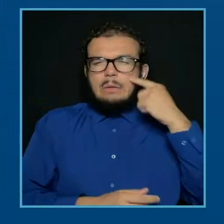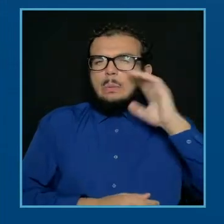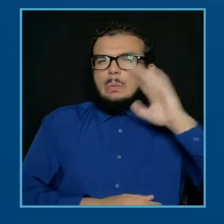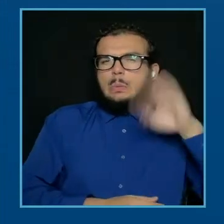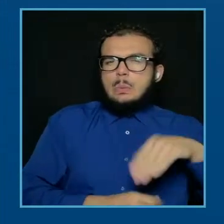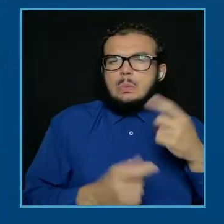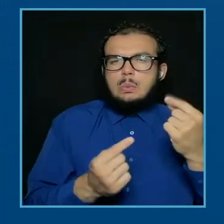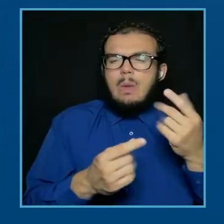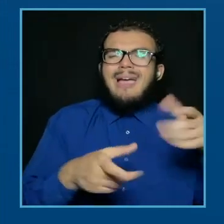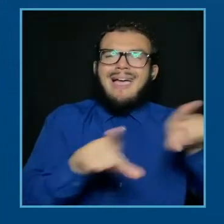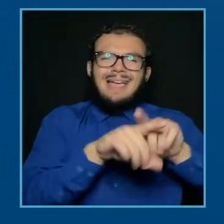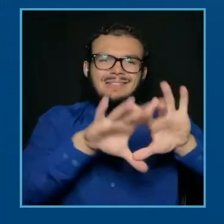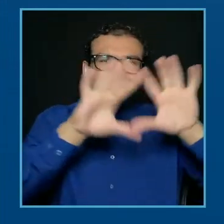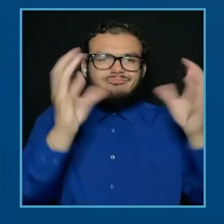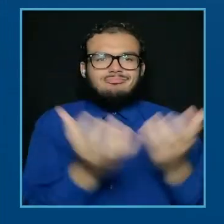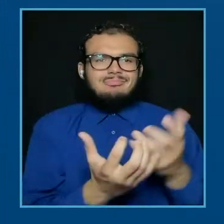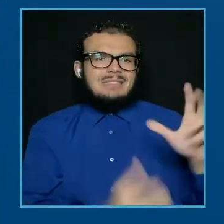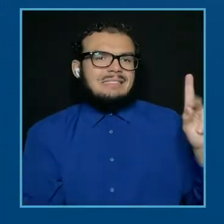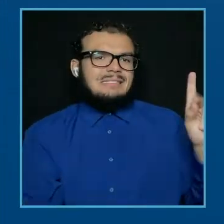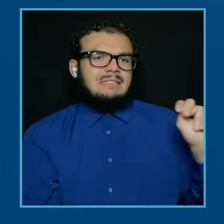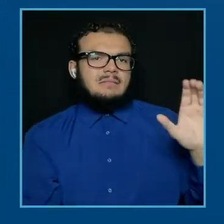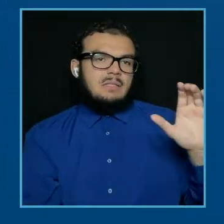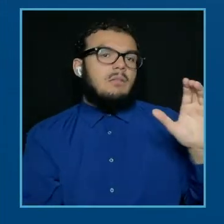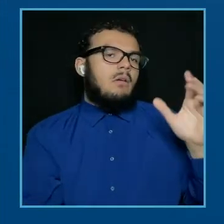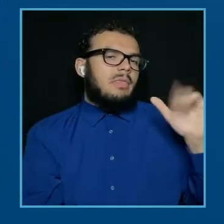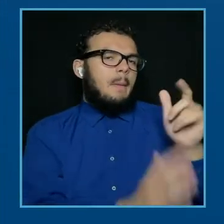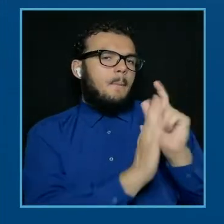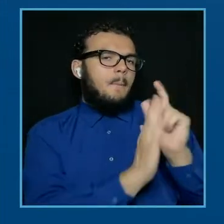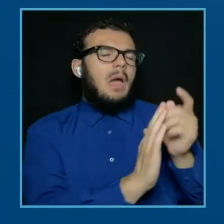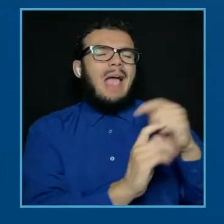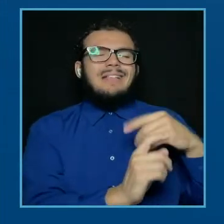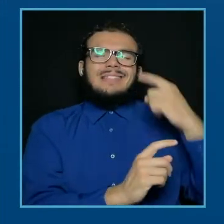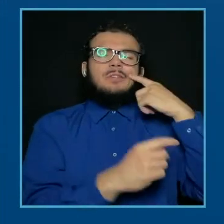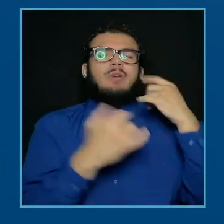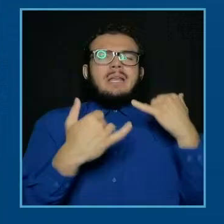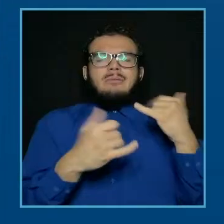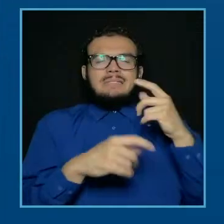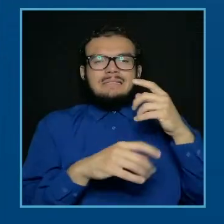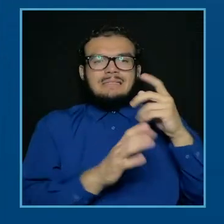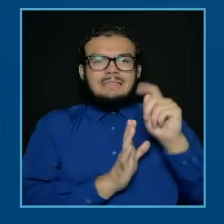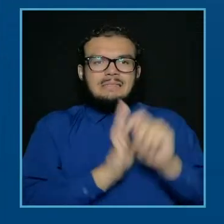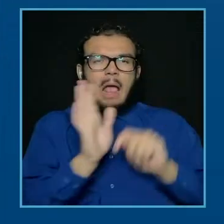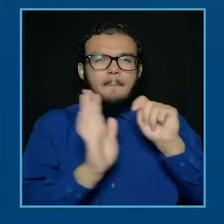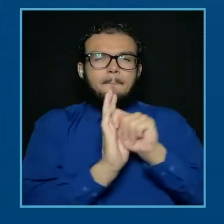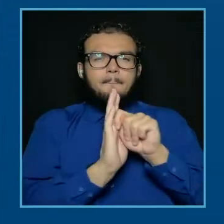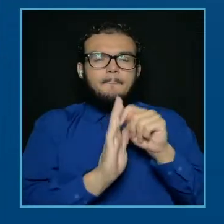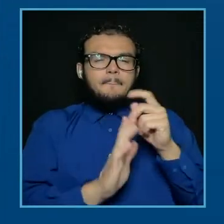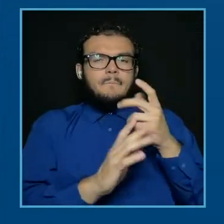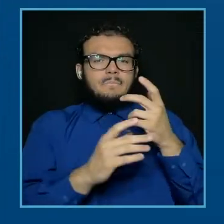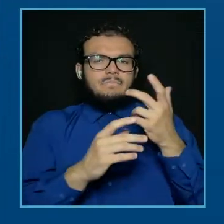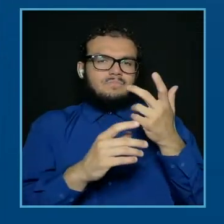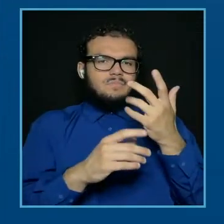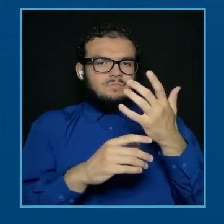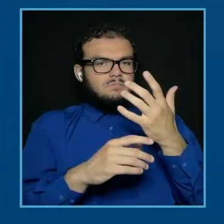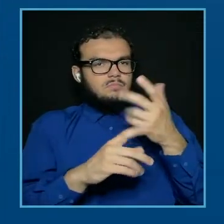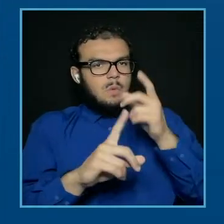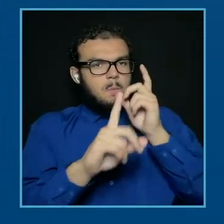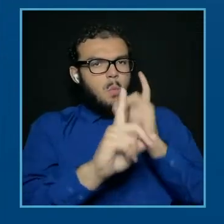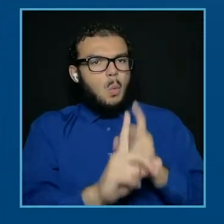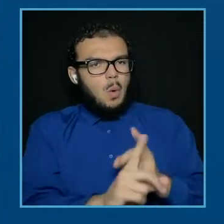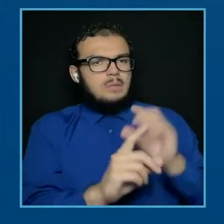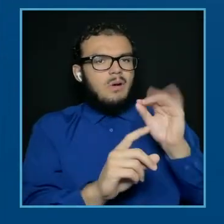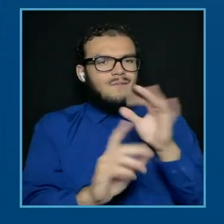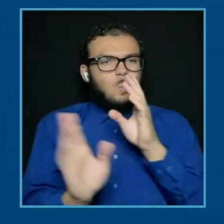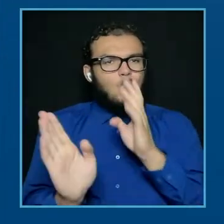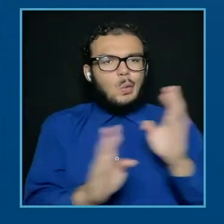DNC collectively in the moment. And I think the time to have made any points of order or change the